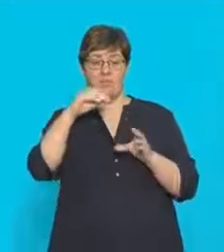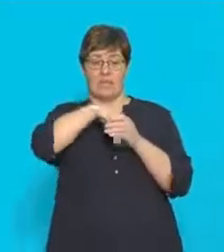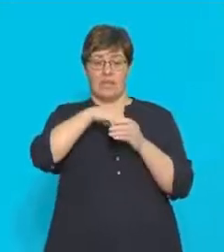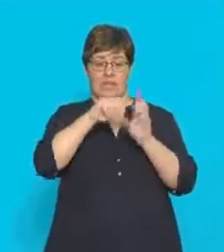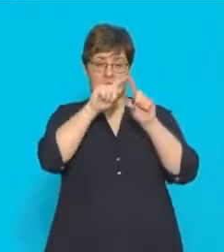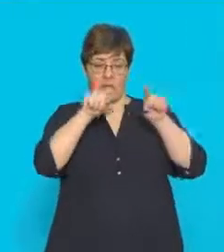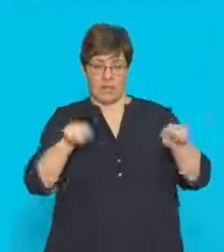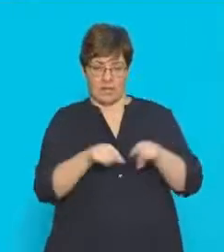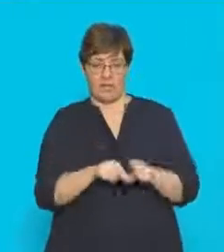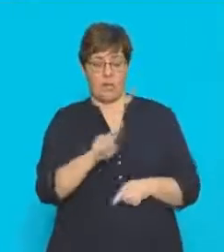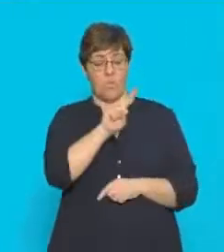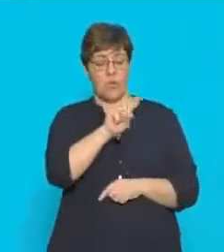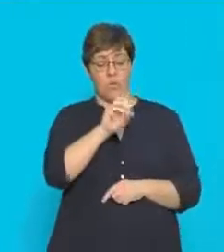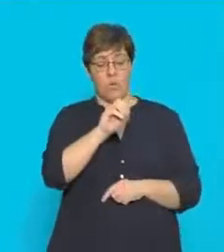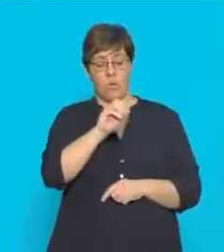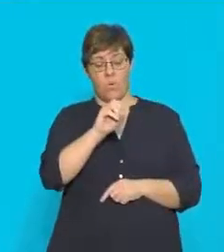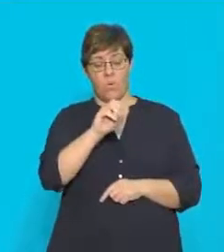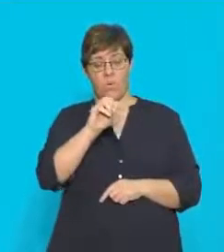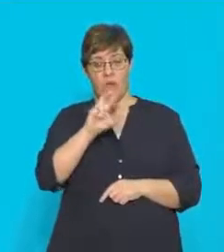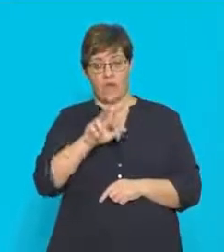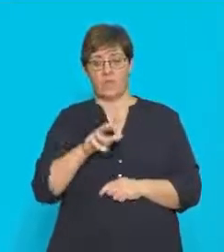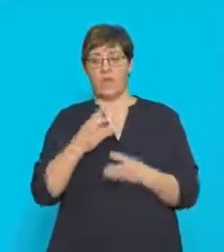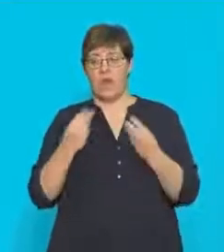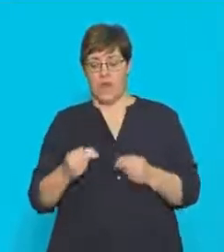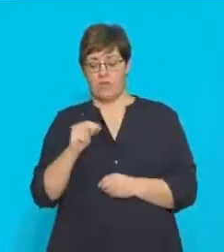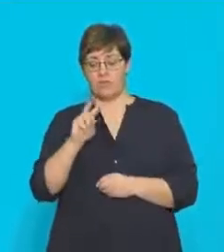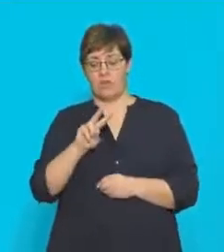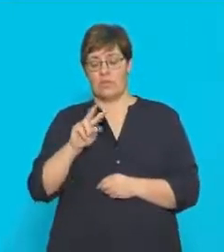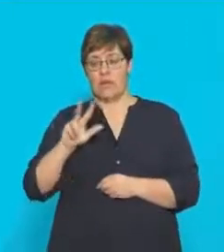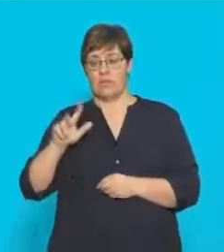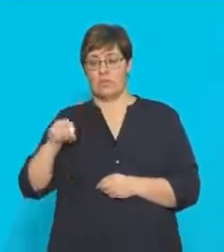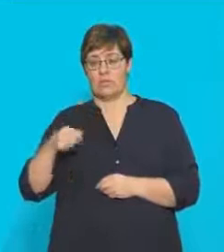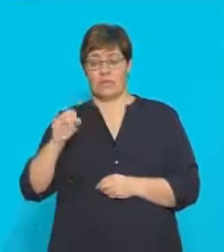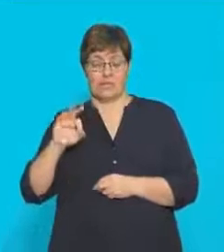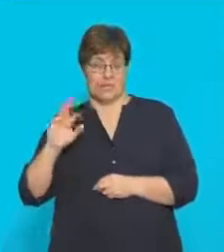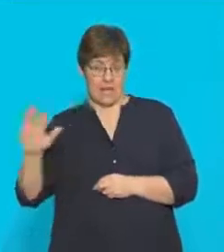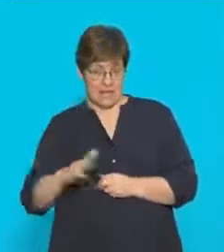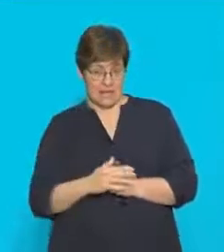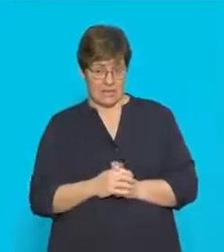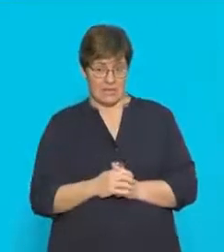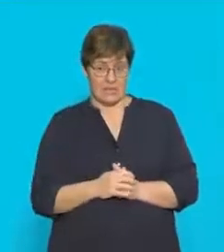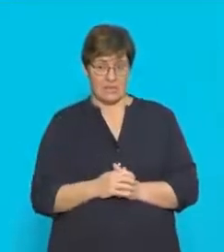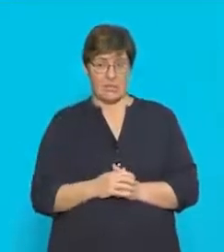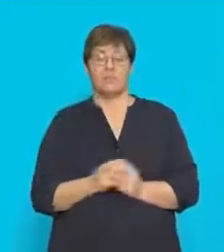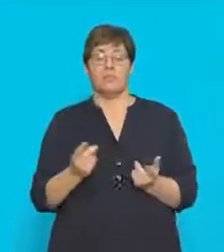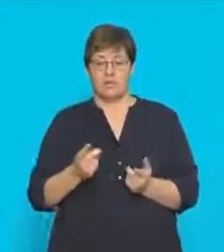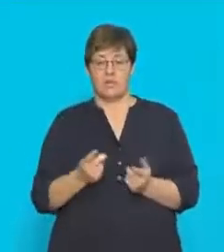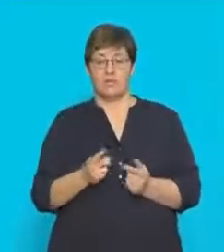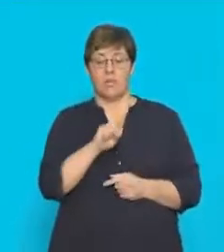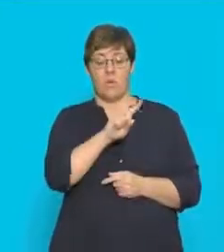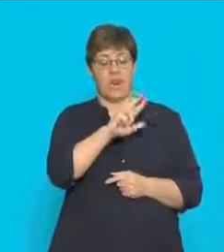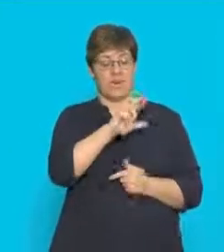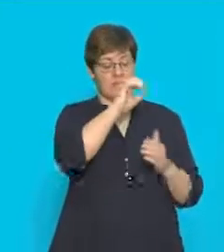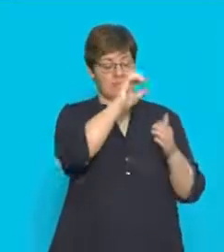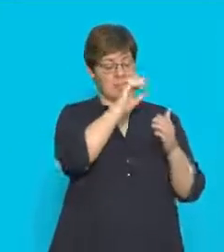108, we've got 28,39. So K is easy to find now. You just subtract those from